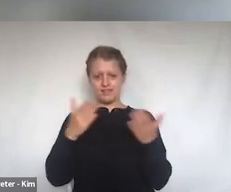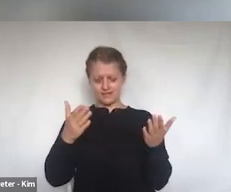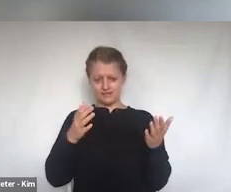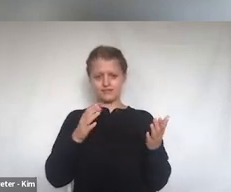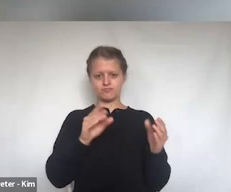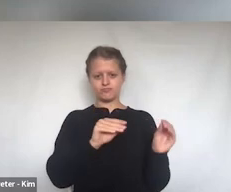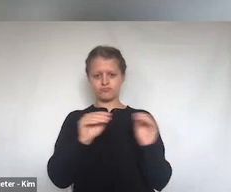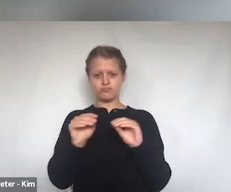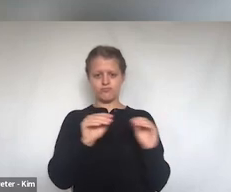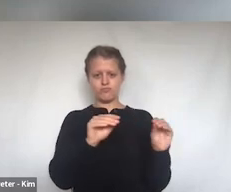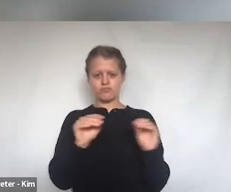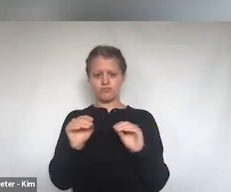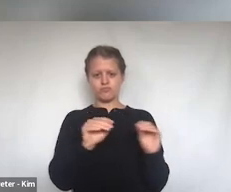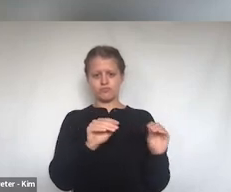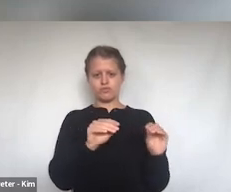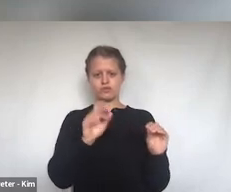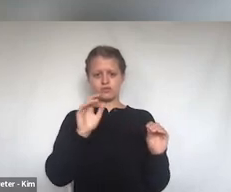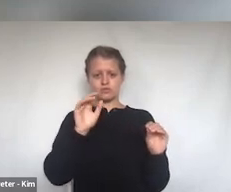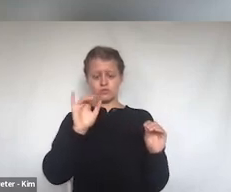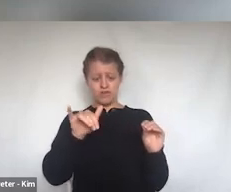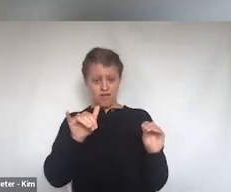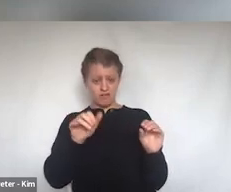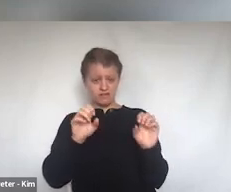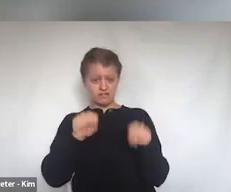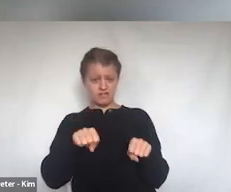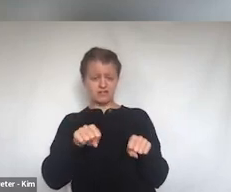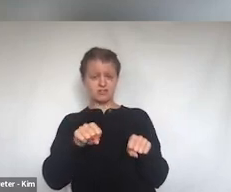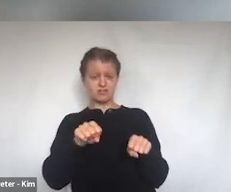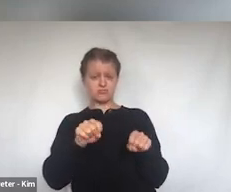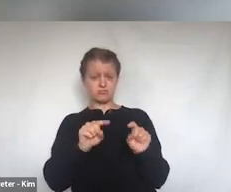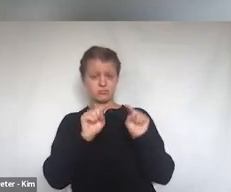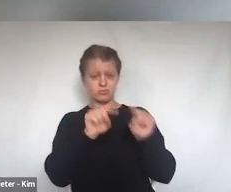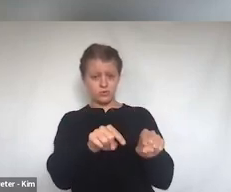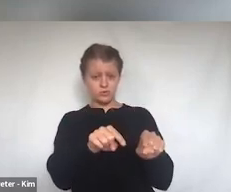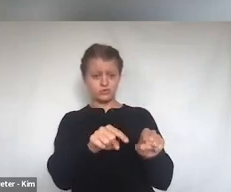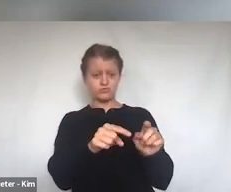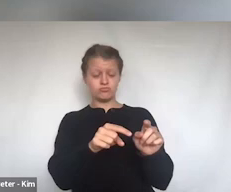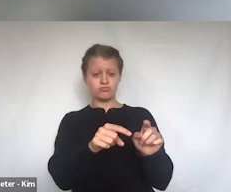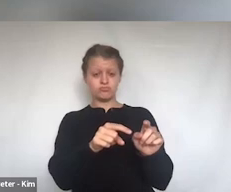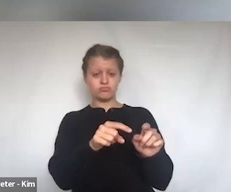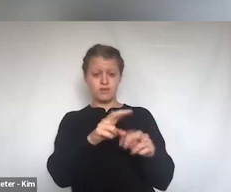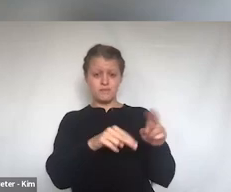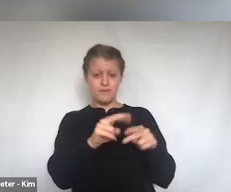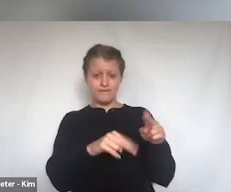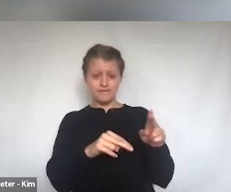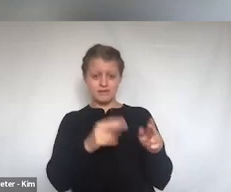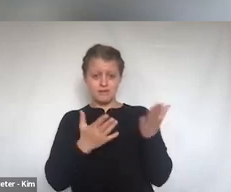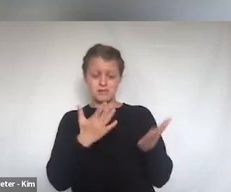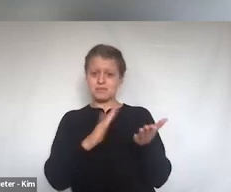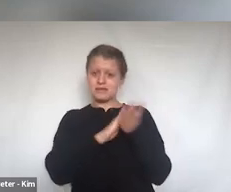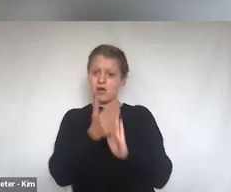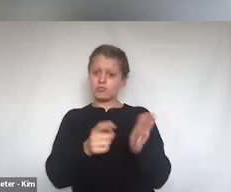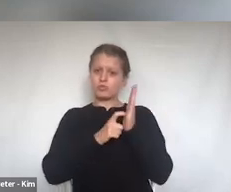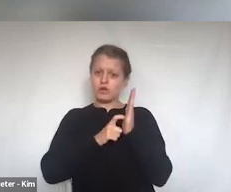what is the prospect of those being designated as required medical equipment for somebody where it would be